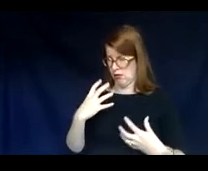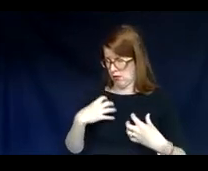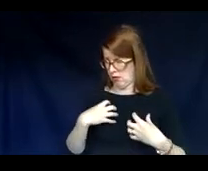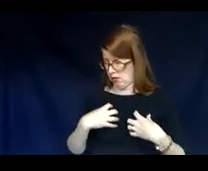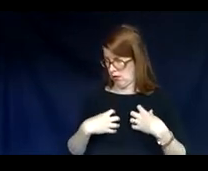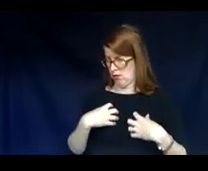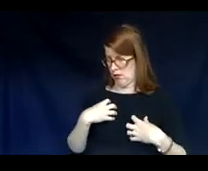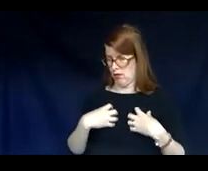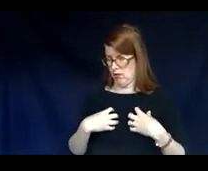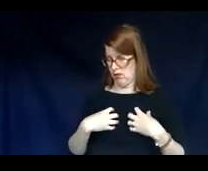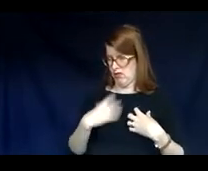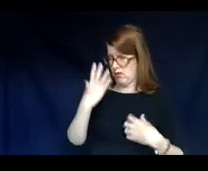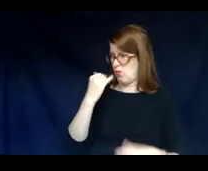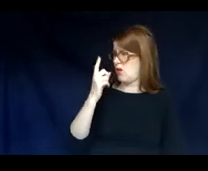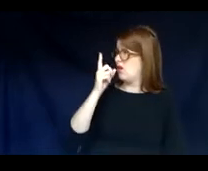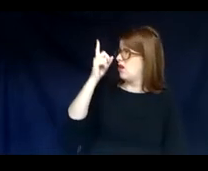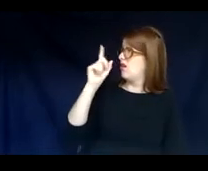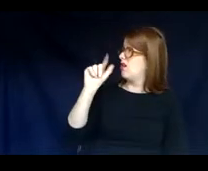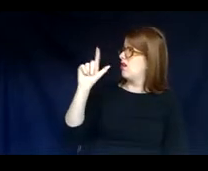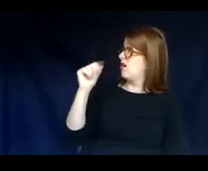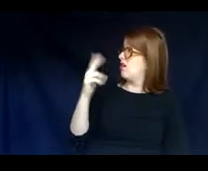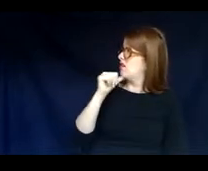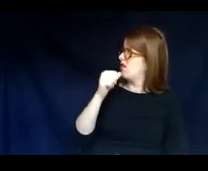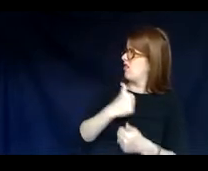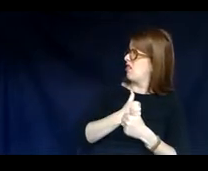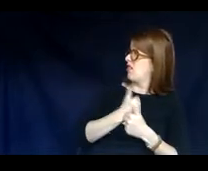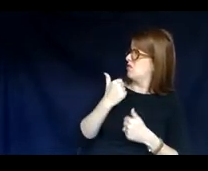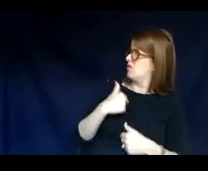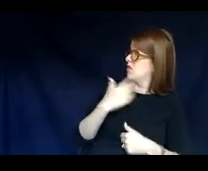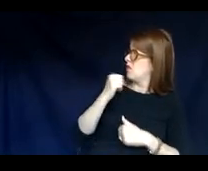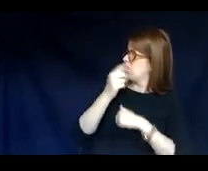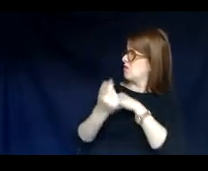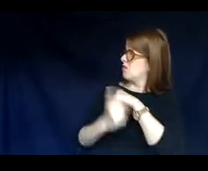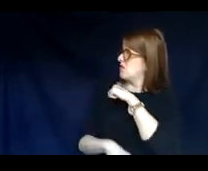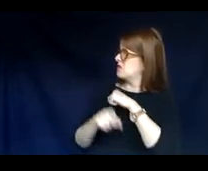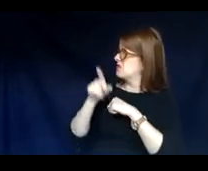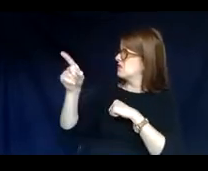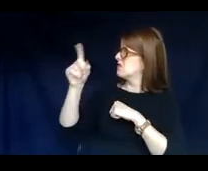See, why didn't Allah love me and punish the predator? Maybe it was just my fault.